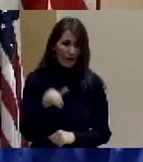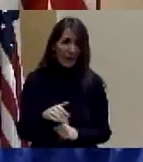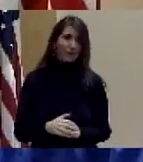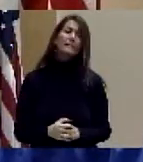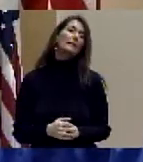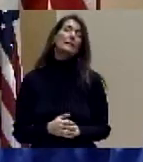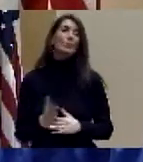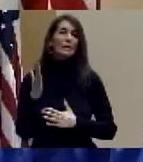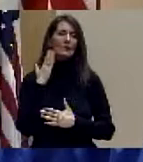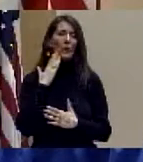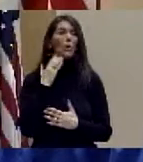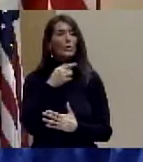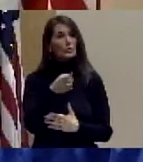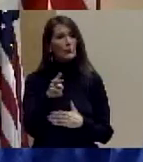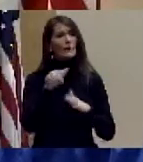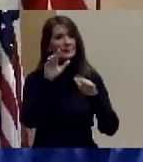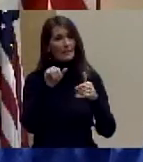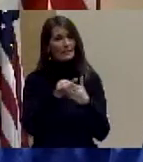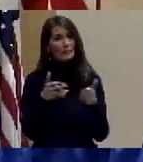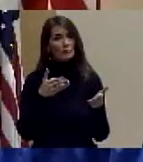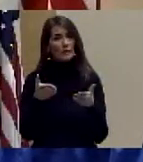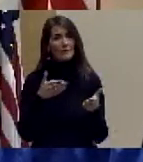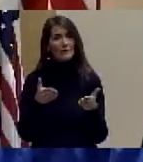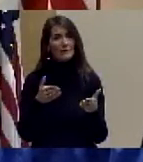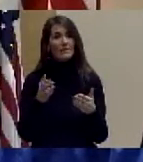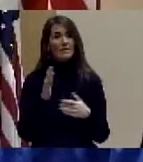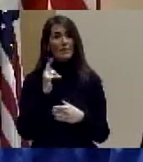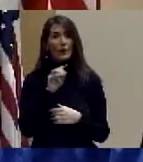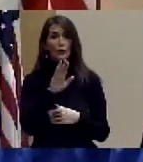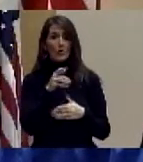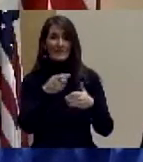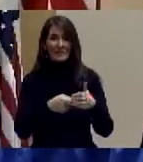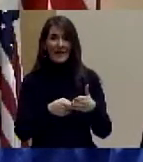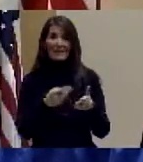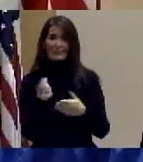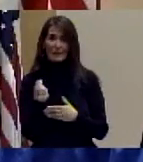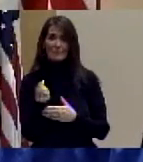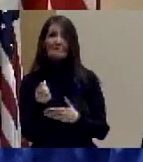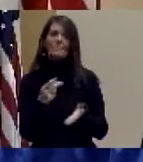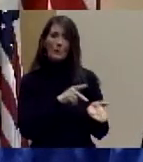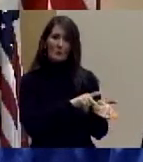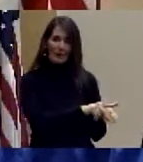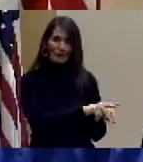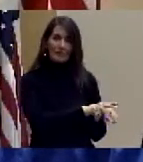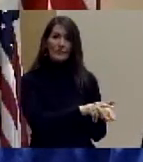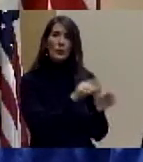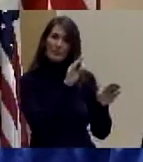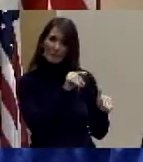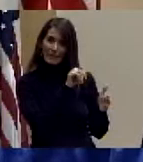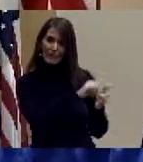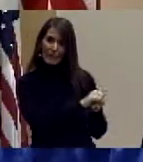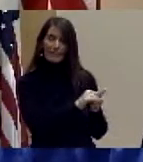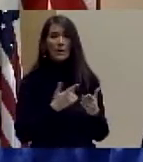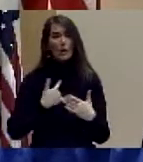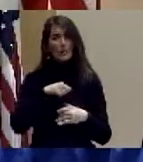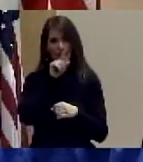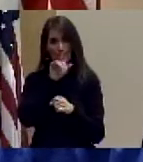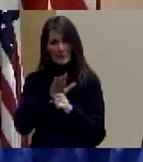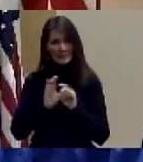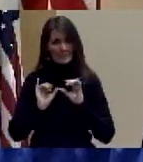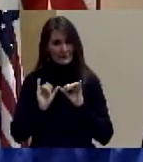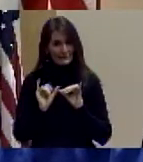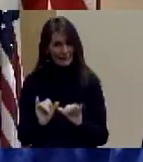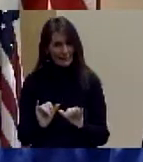it's a service you expect for the tax dollars you pay us. It's a service we remain committed to, and